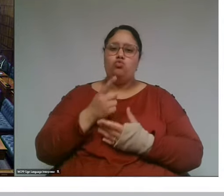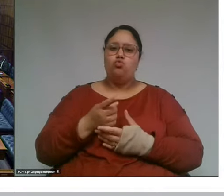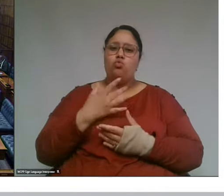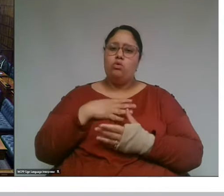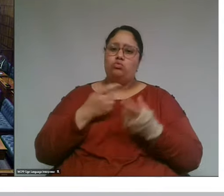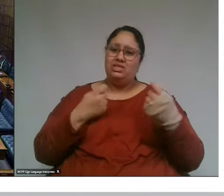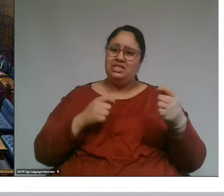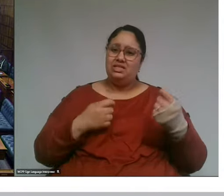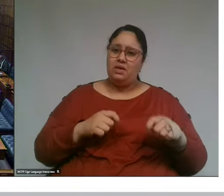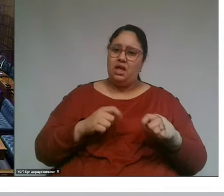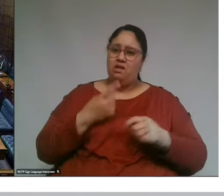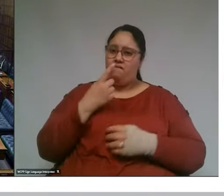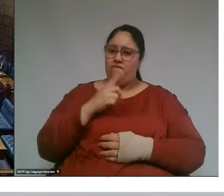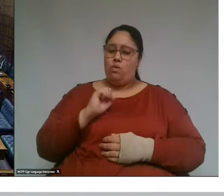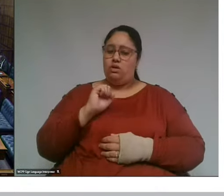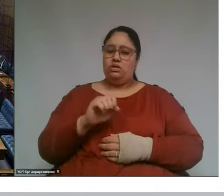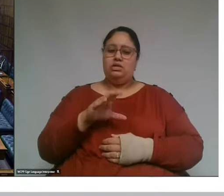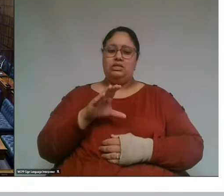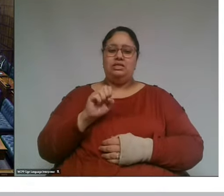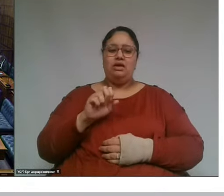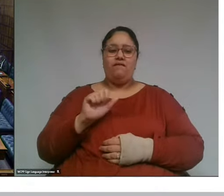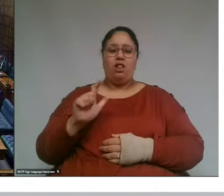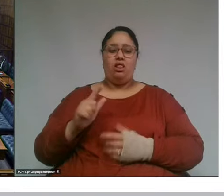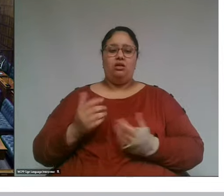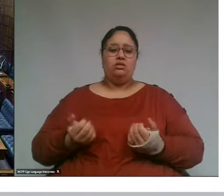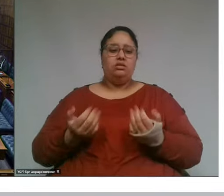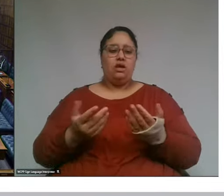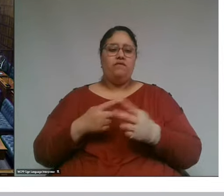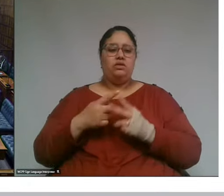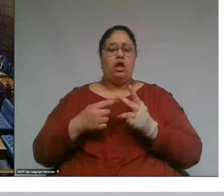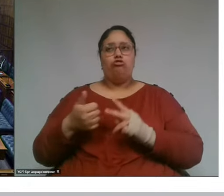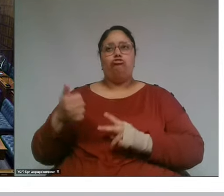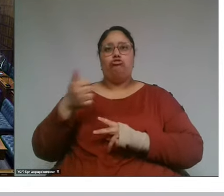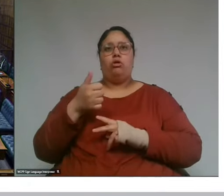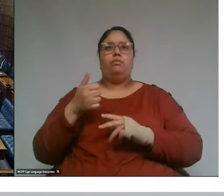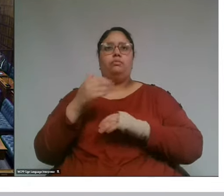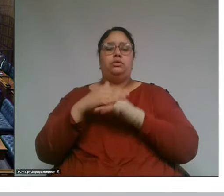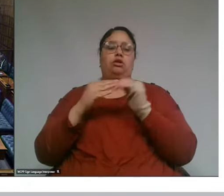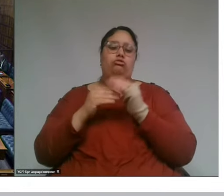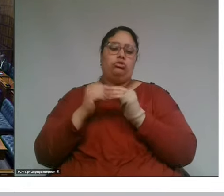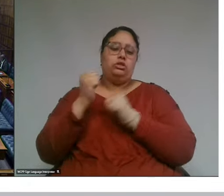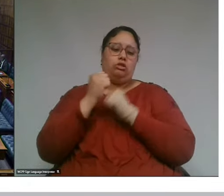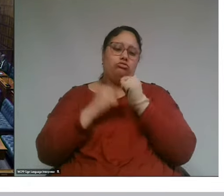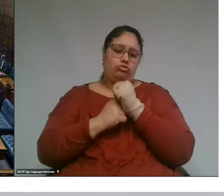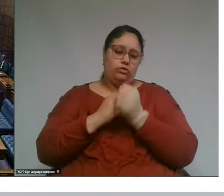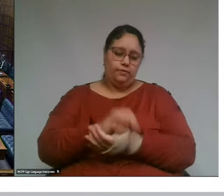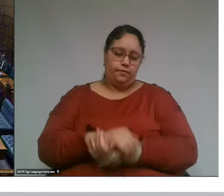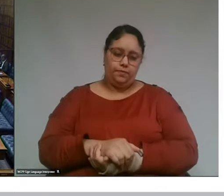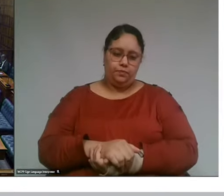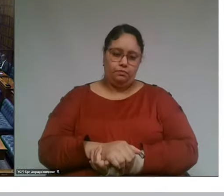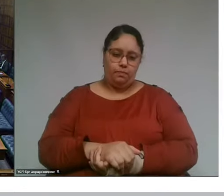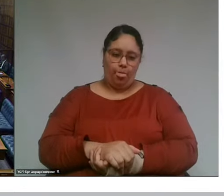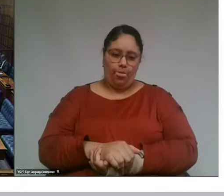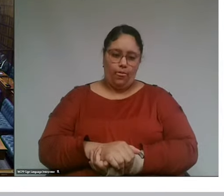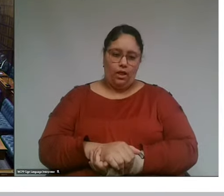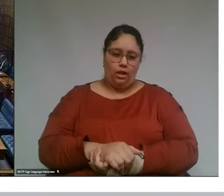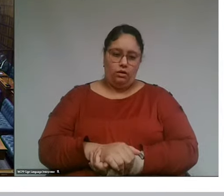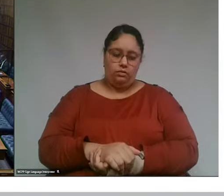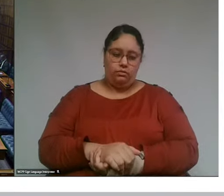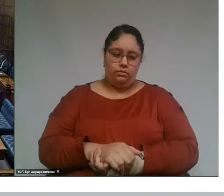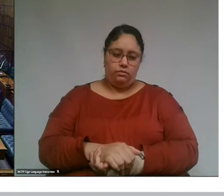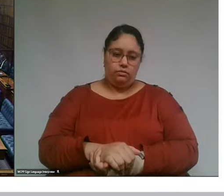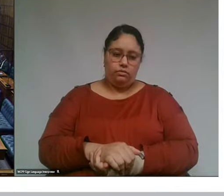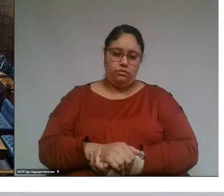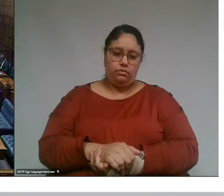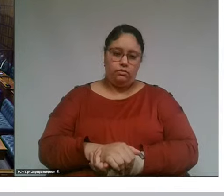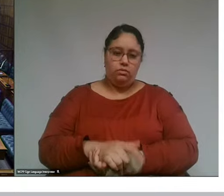spend on on the civil services as well as the the top structures then the one thing which